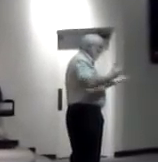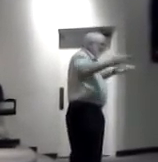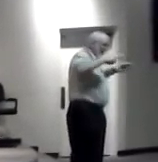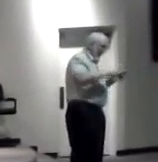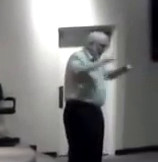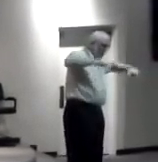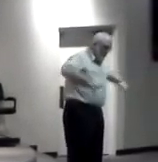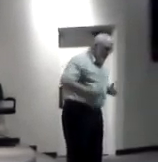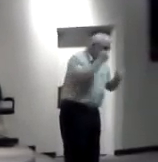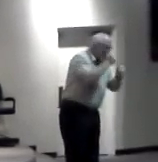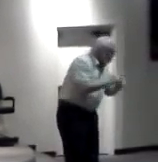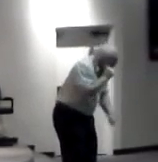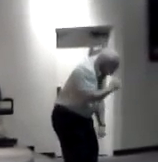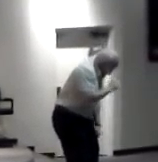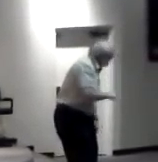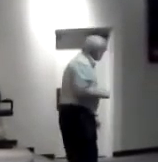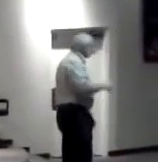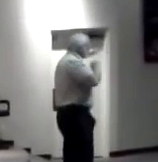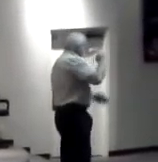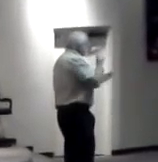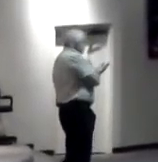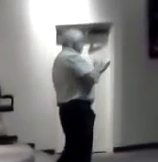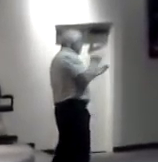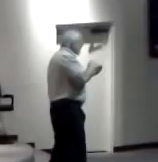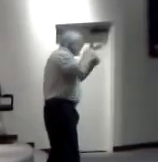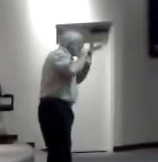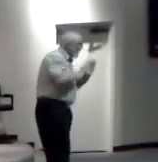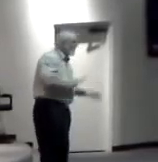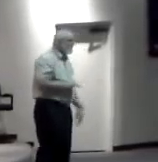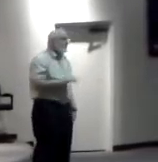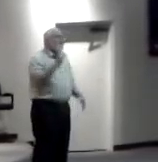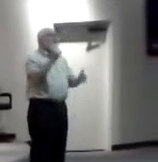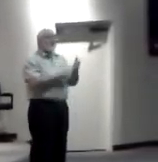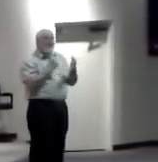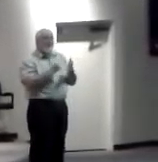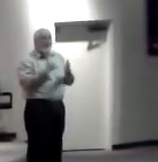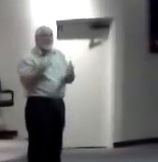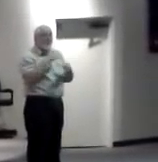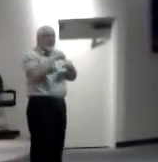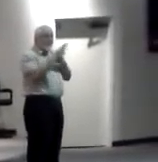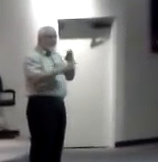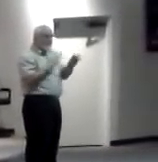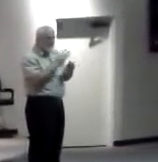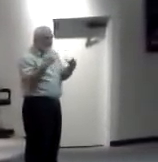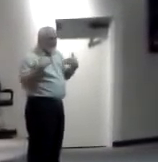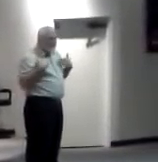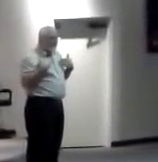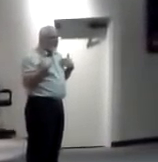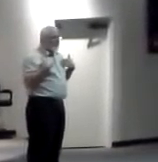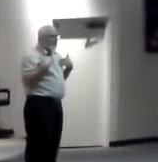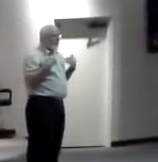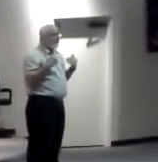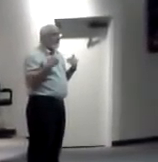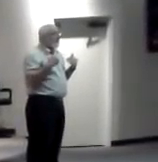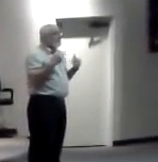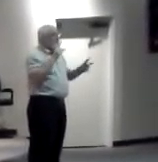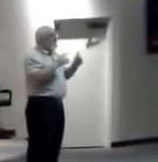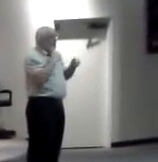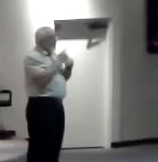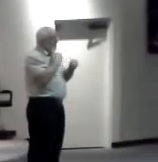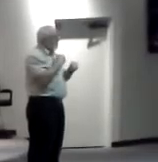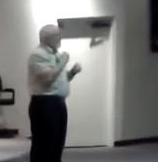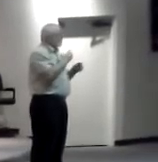every single day is something that is a blessing. Sometimes we in the world, we have skeptics talk to us, and sometimes we